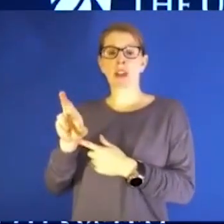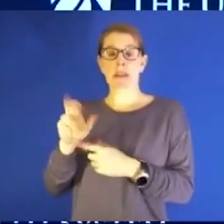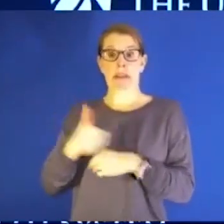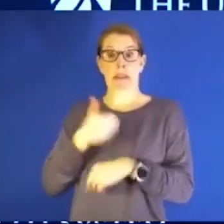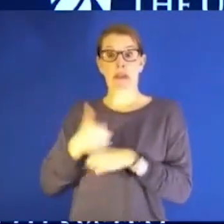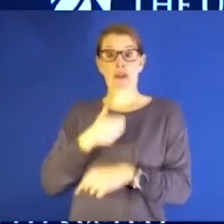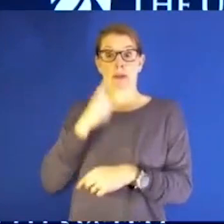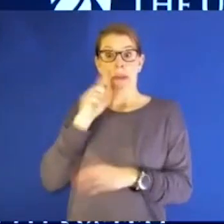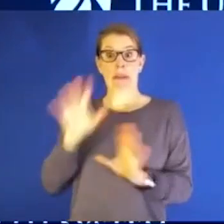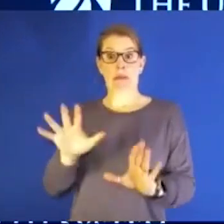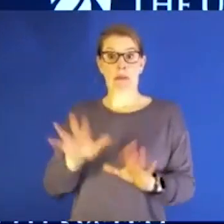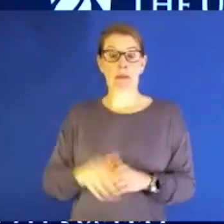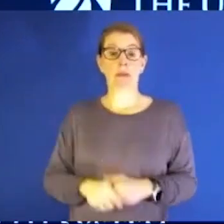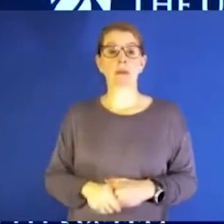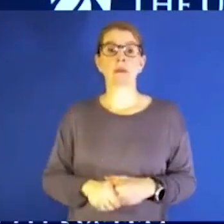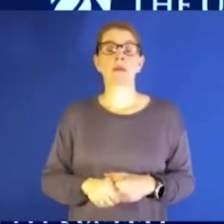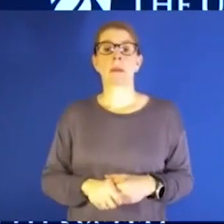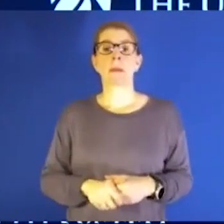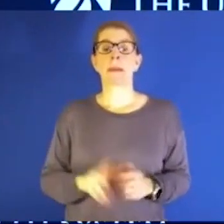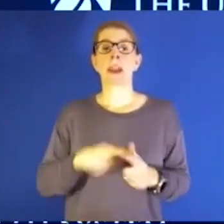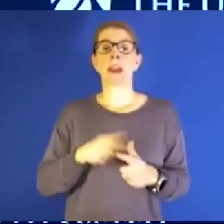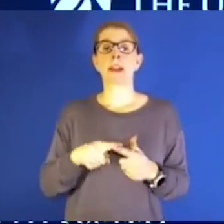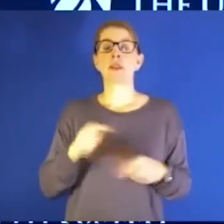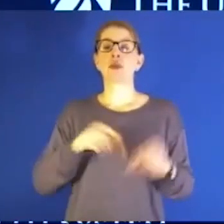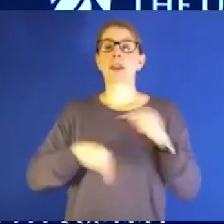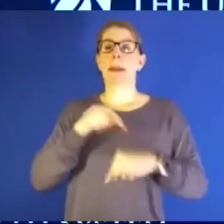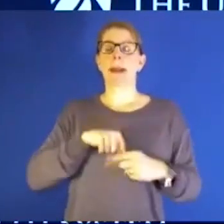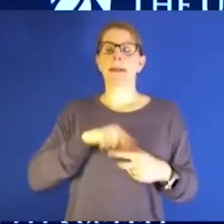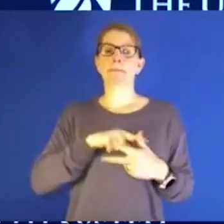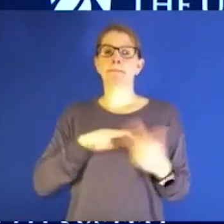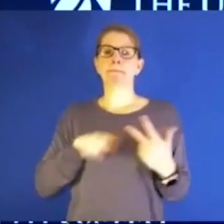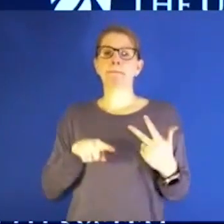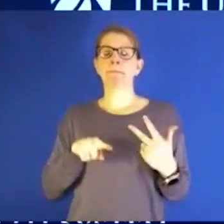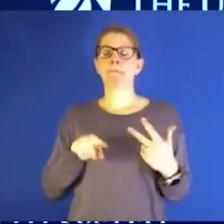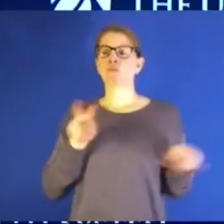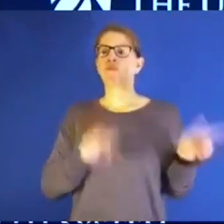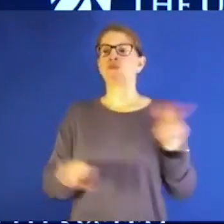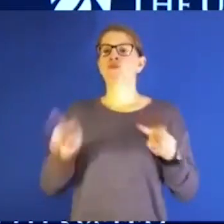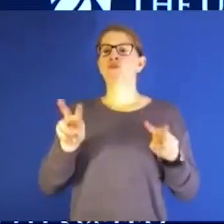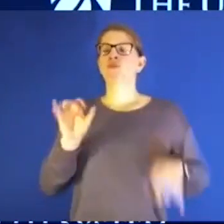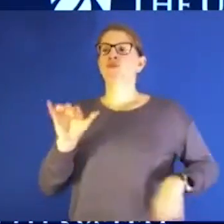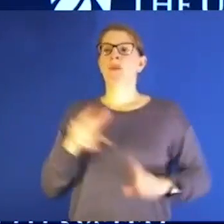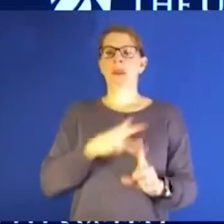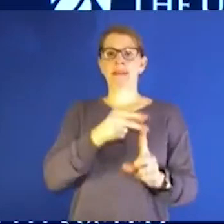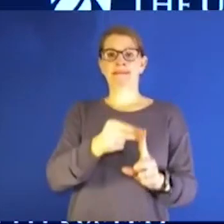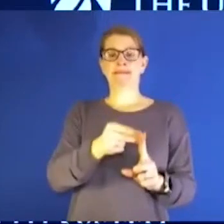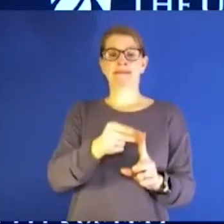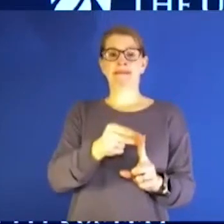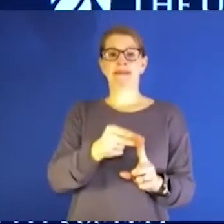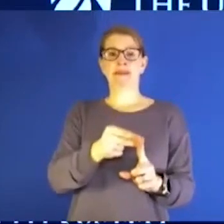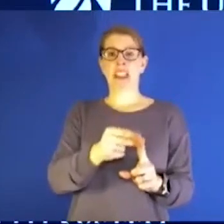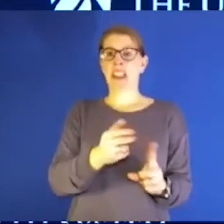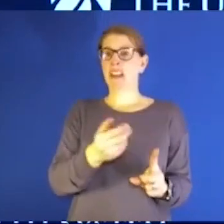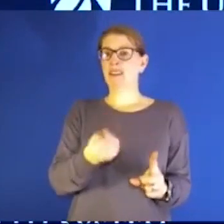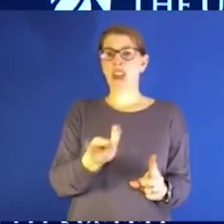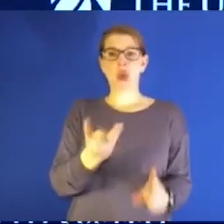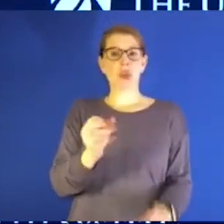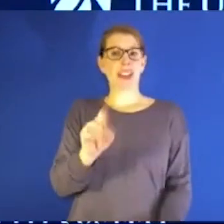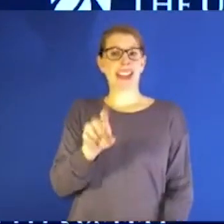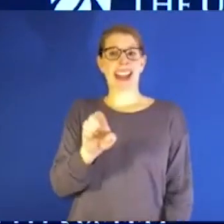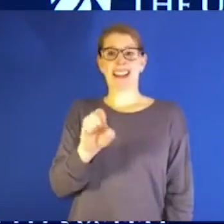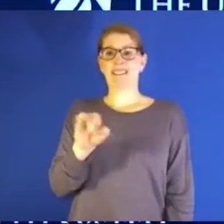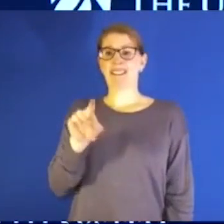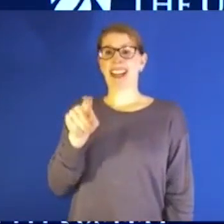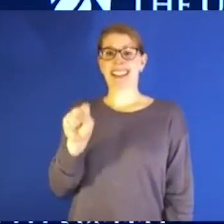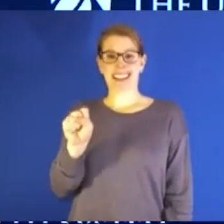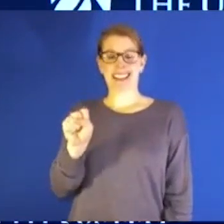you. And then you look back, you step back, and you say, vaccination really has very few side effects. And